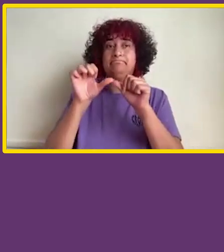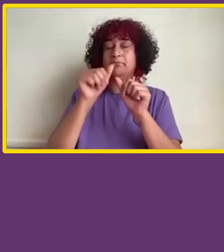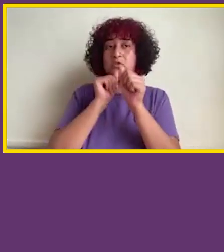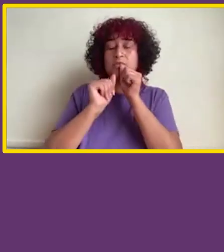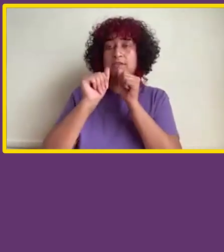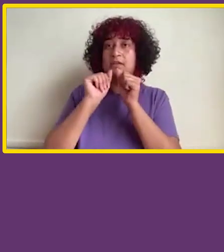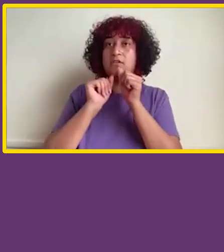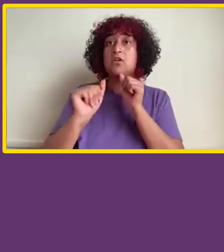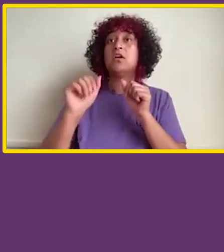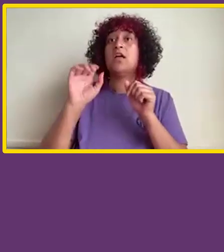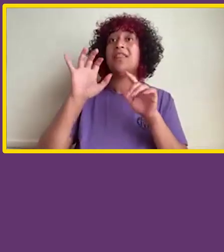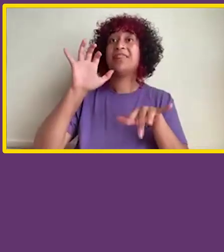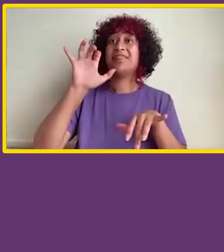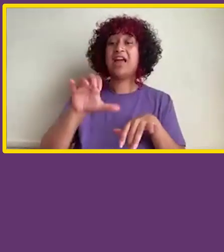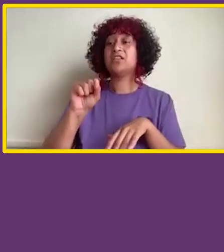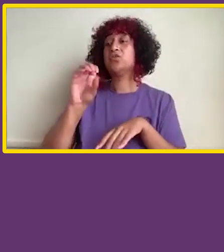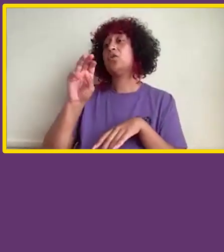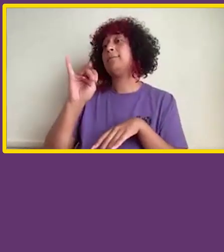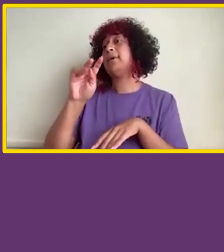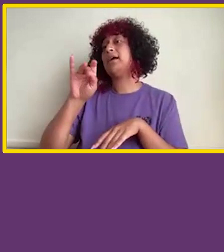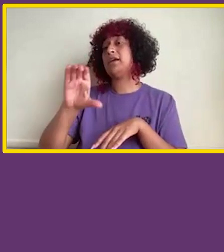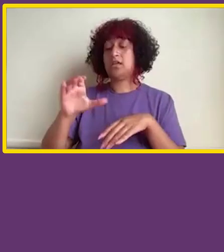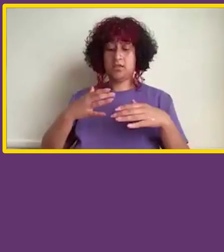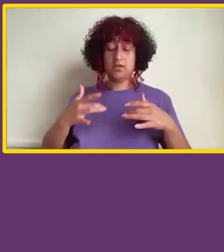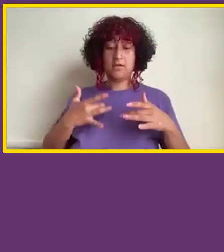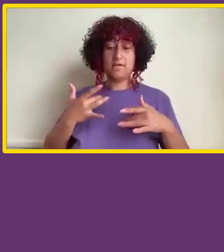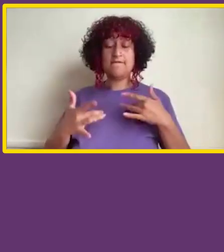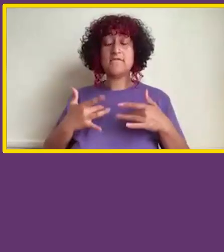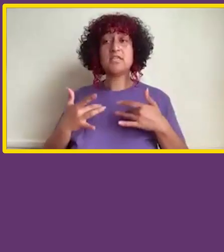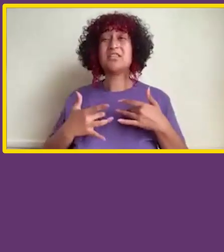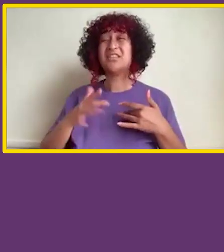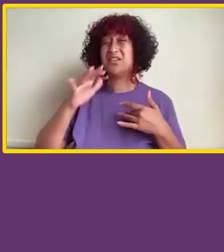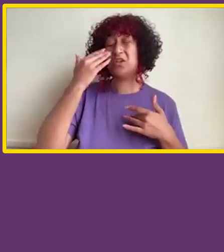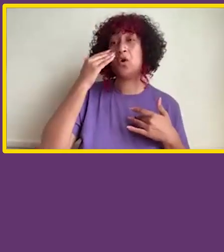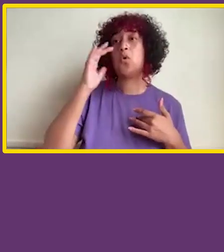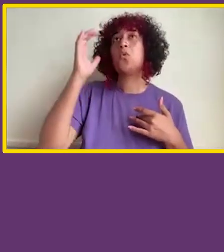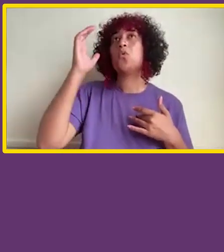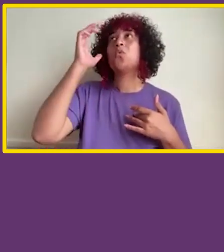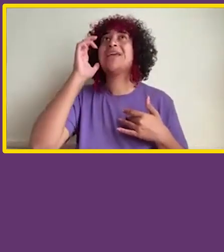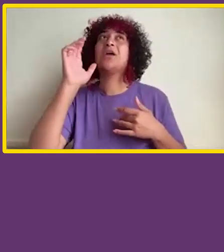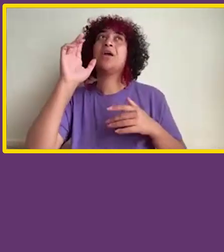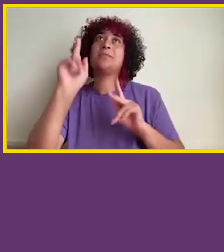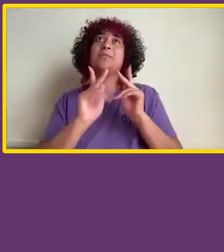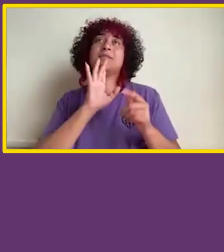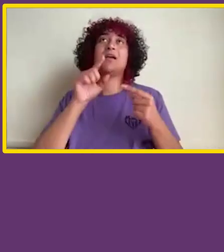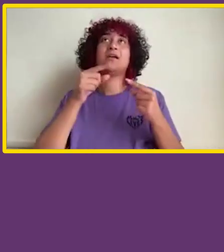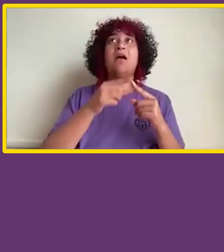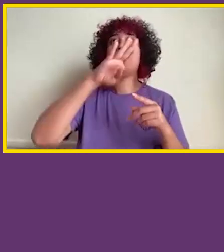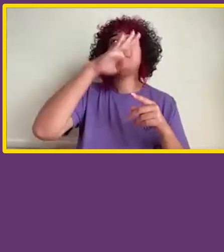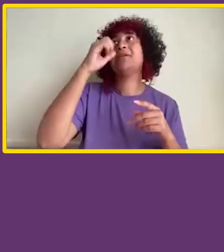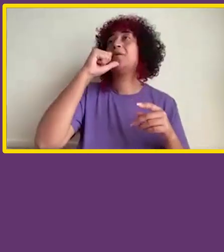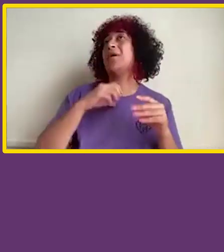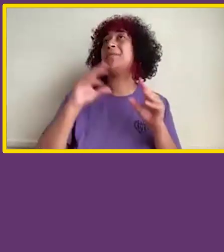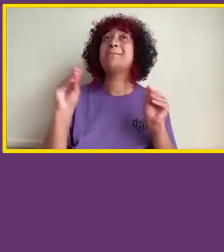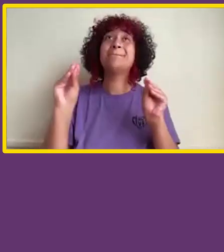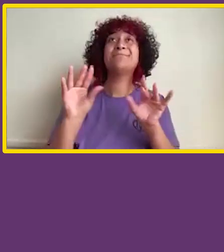Black women, that Black women, we hear people talk about Black women magic. We hear people talk about and seeing how Black